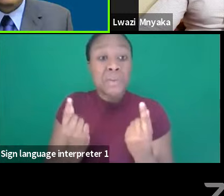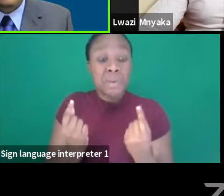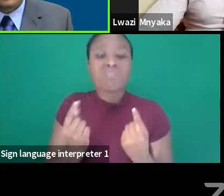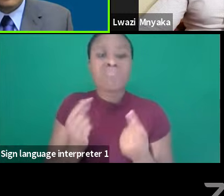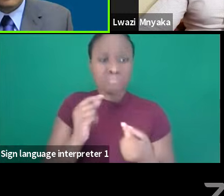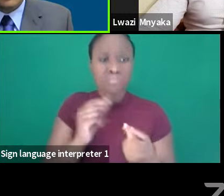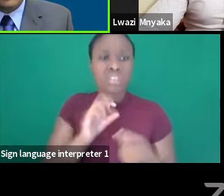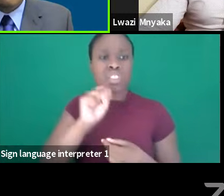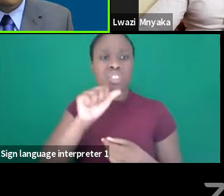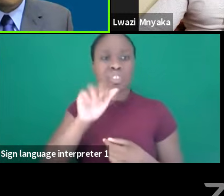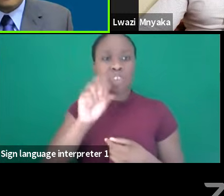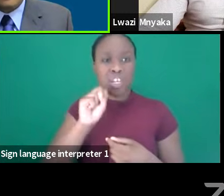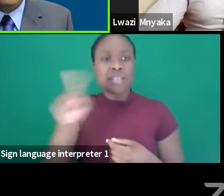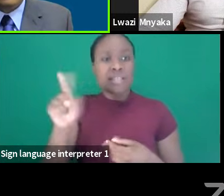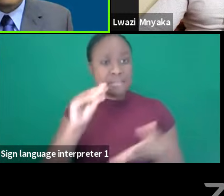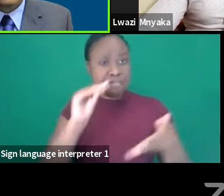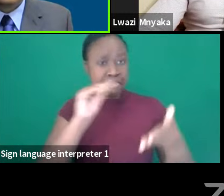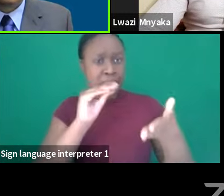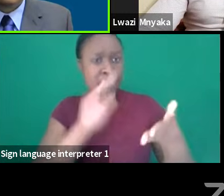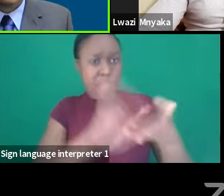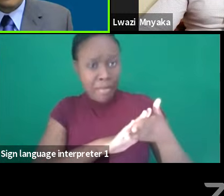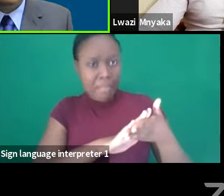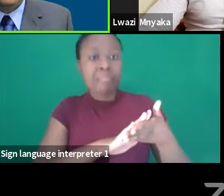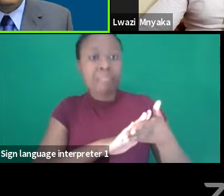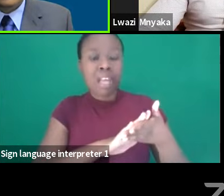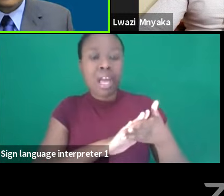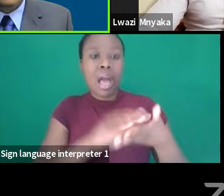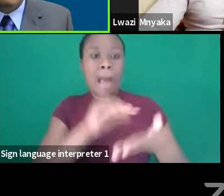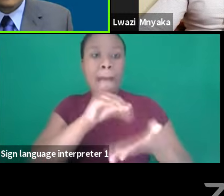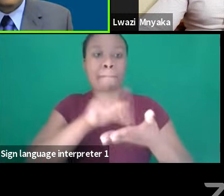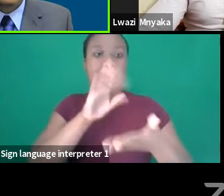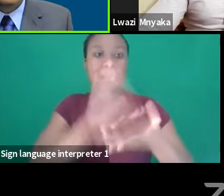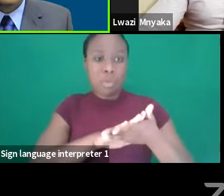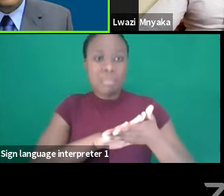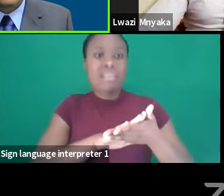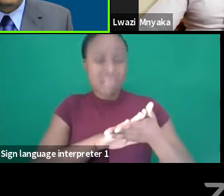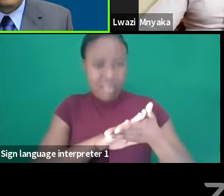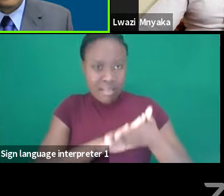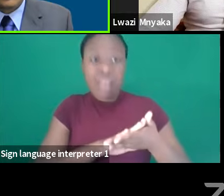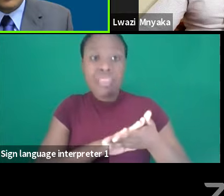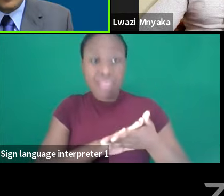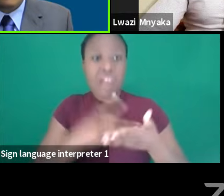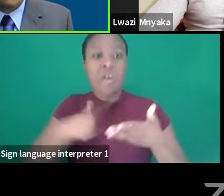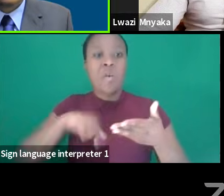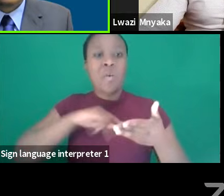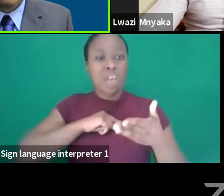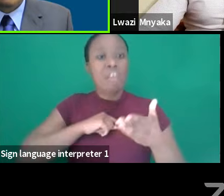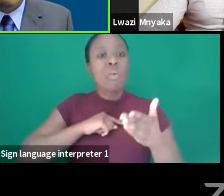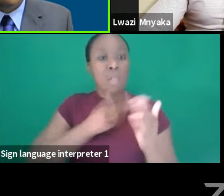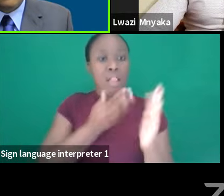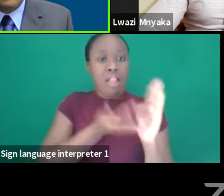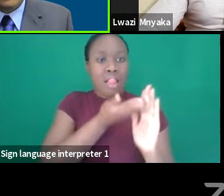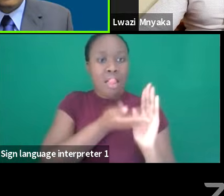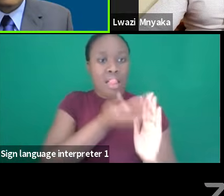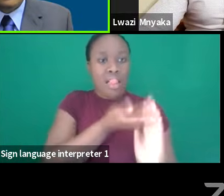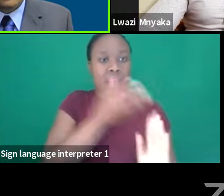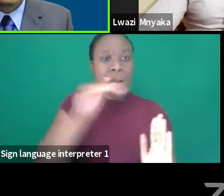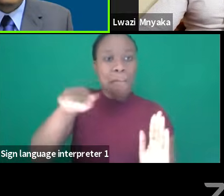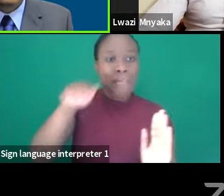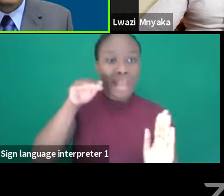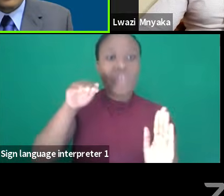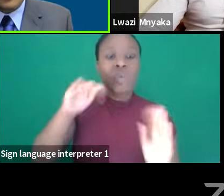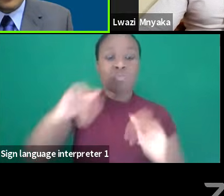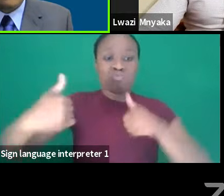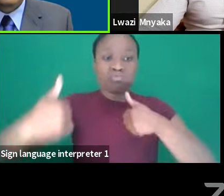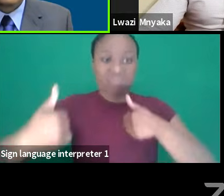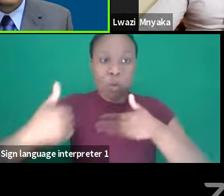with us if they want us to update the banking details. And also we have